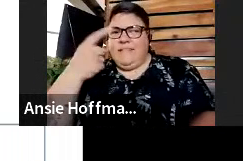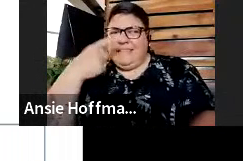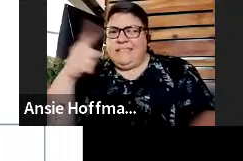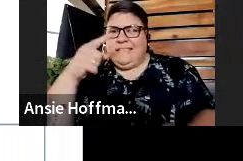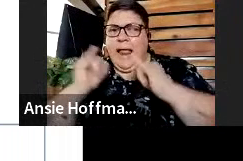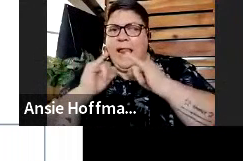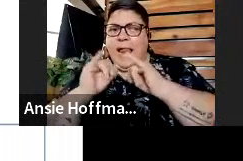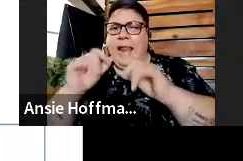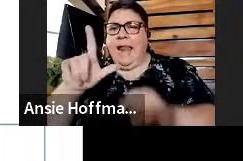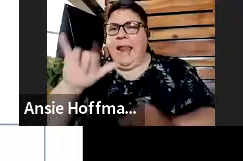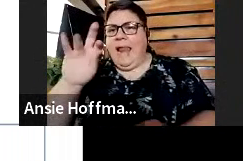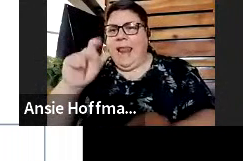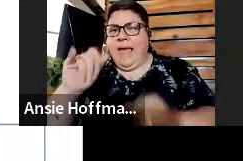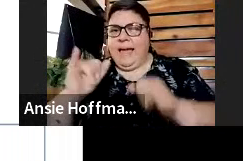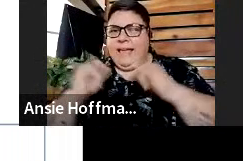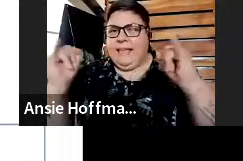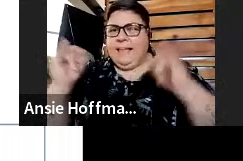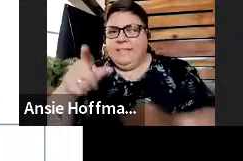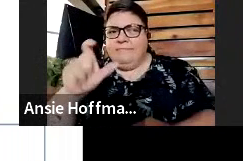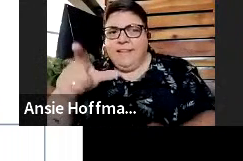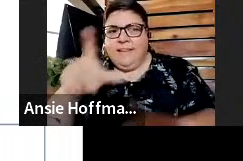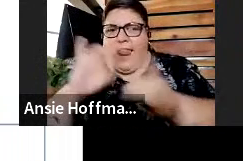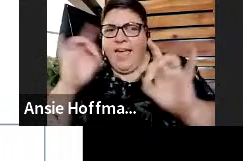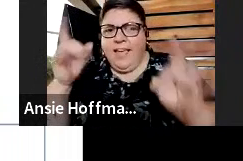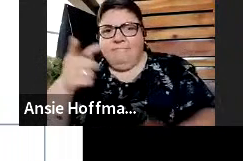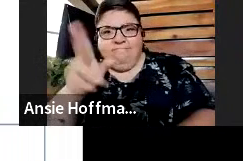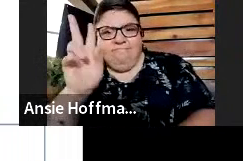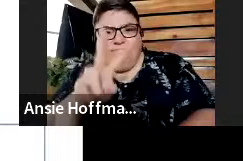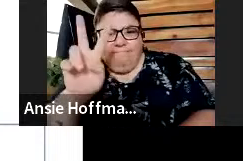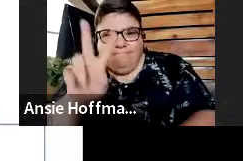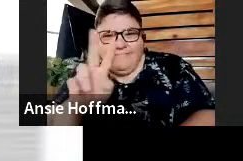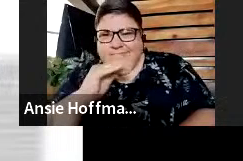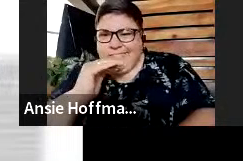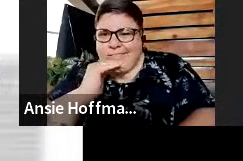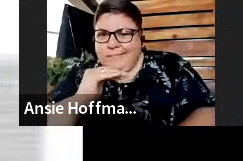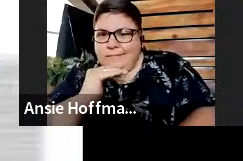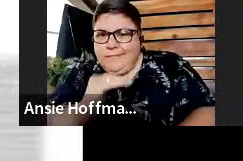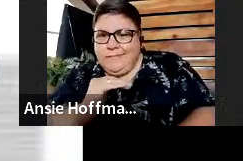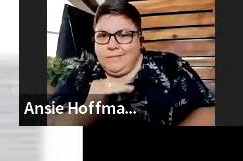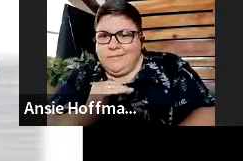assist you in the process of tariff classification.